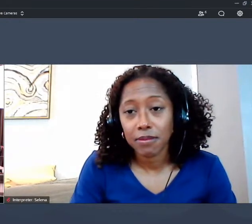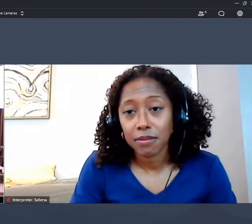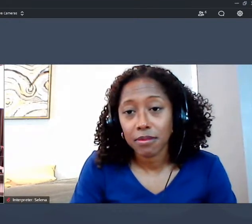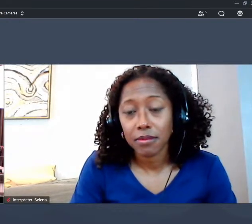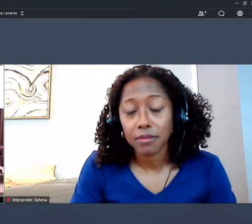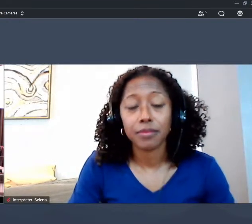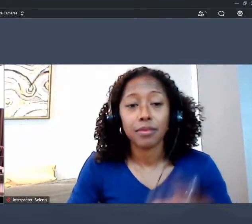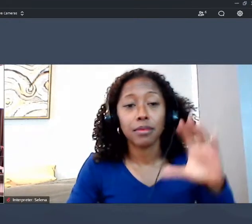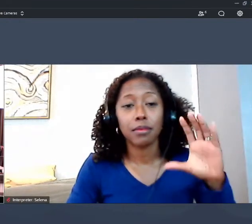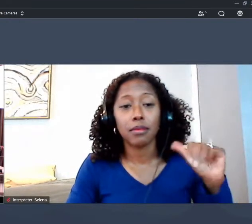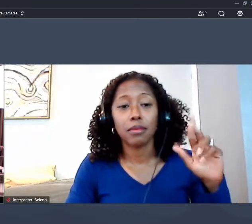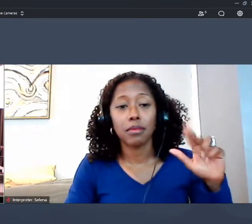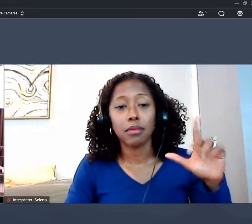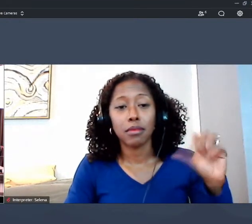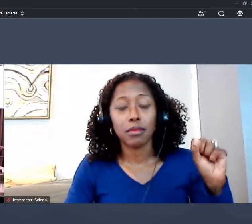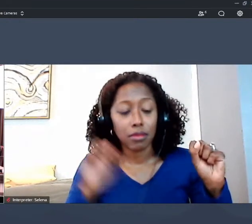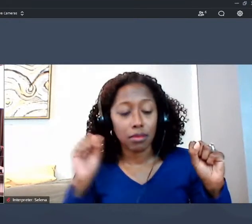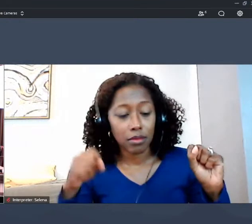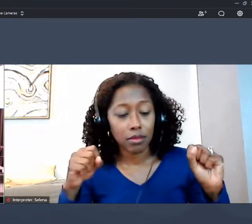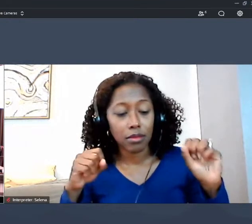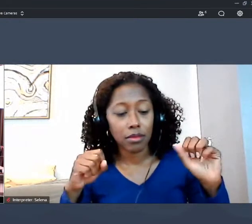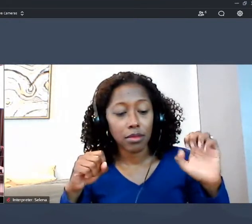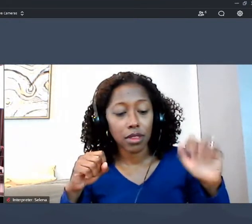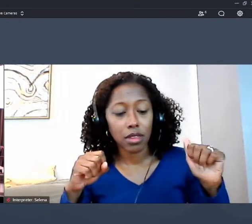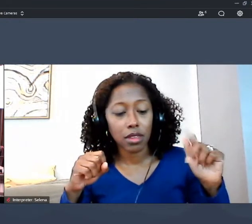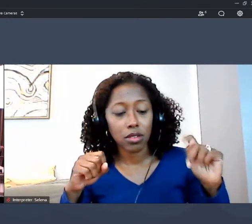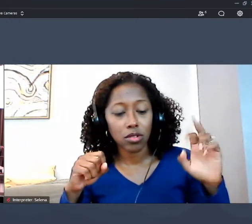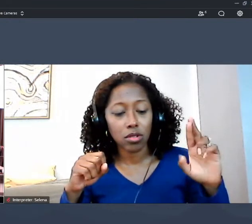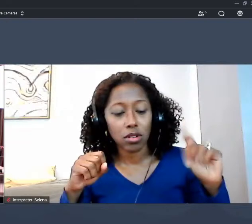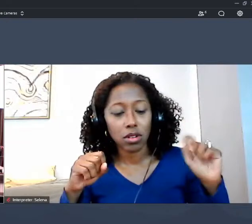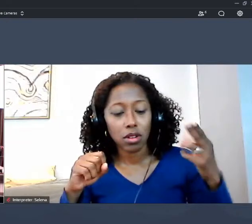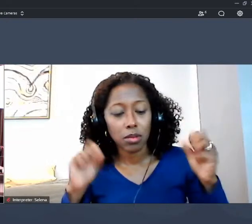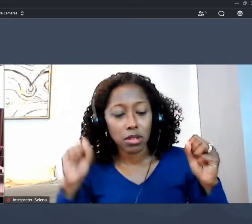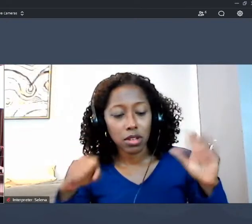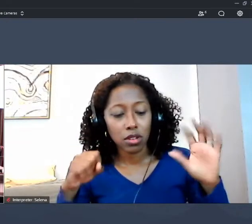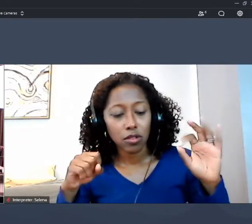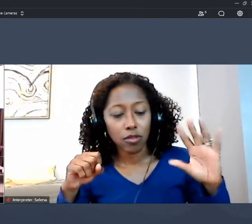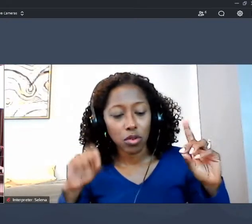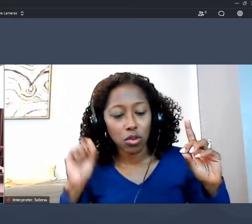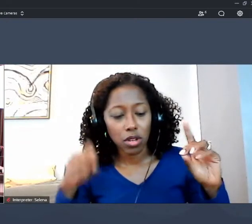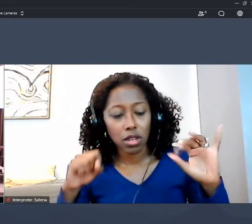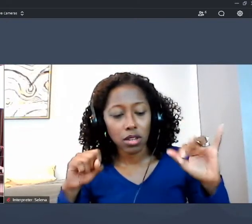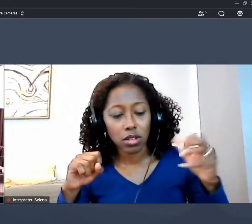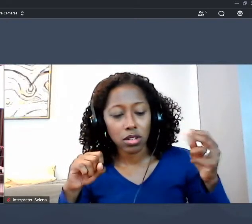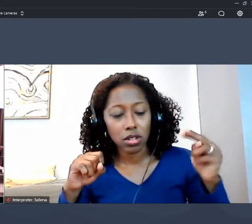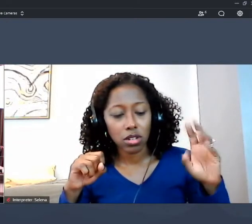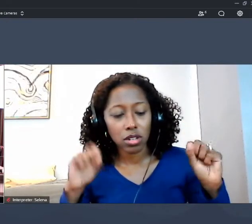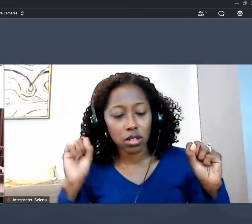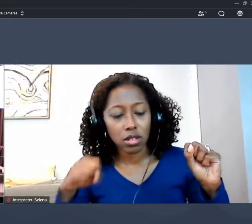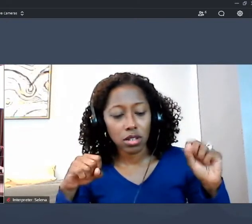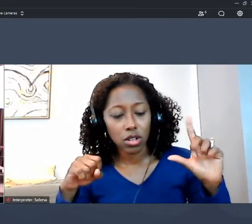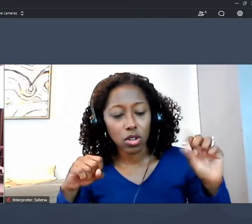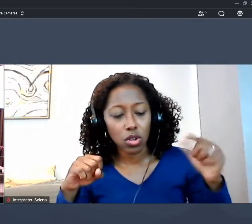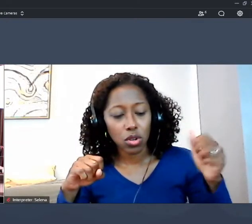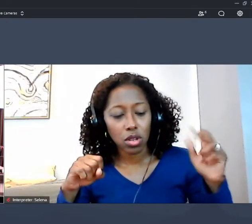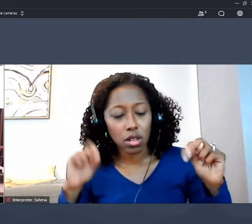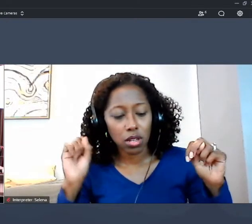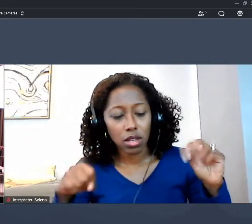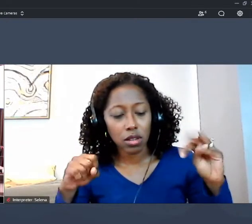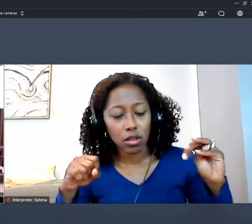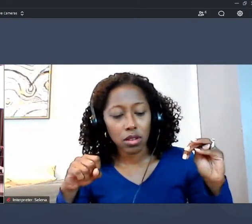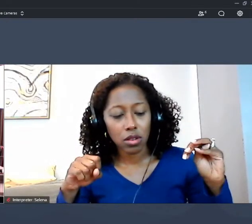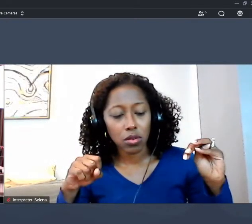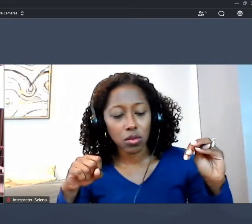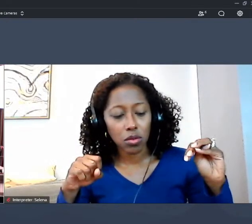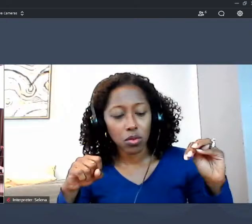Carlisle, yes. Cadella, yes. Easter Thomas, yes. Ford, yes. Jones, yes. Logan, yes. Robinson,